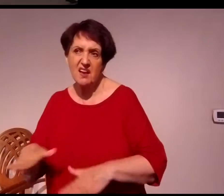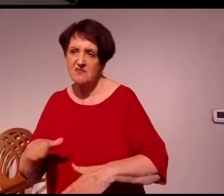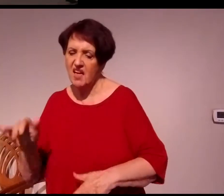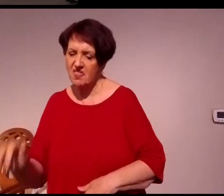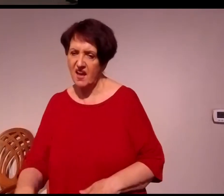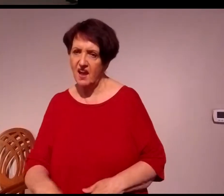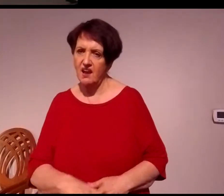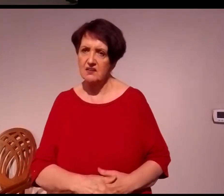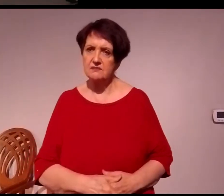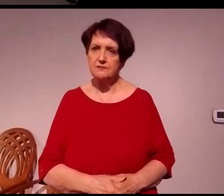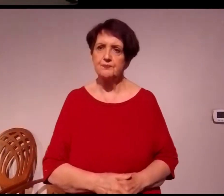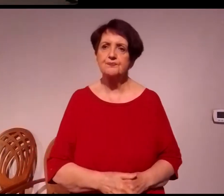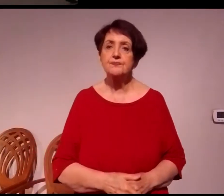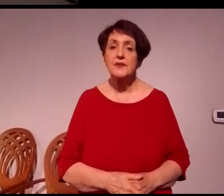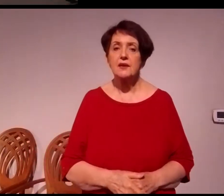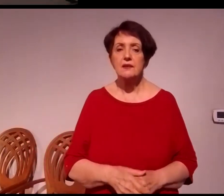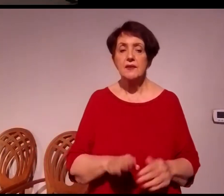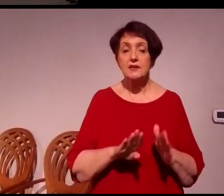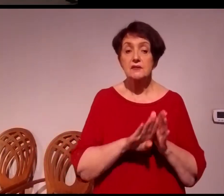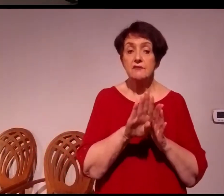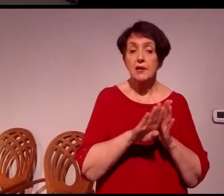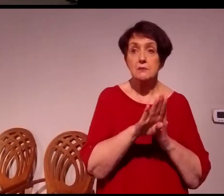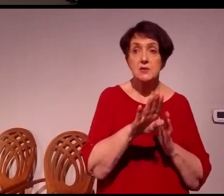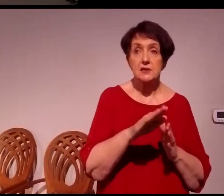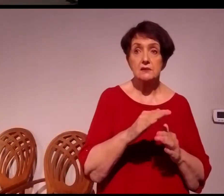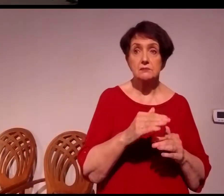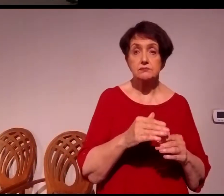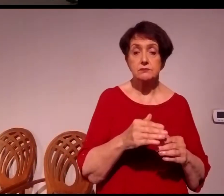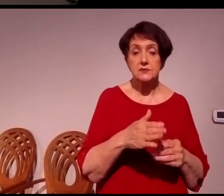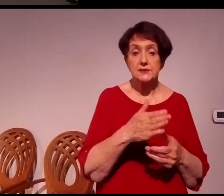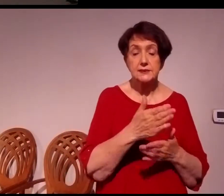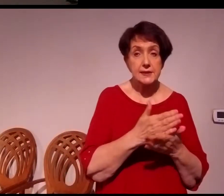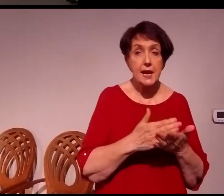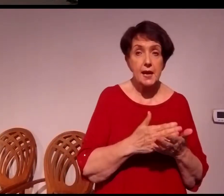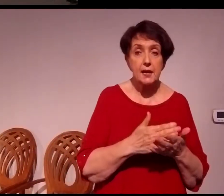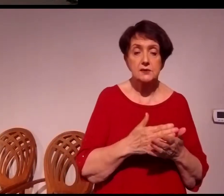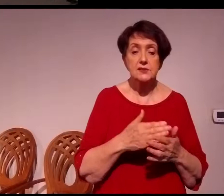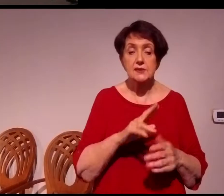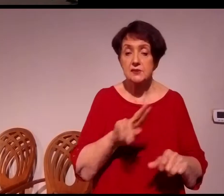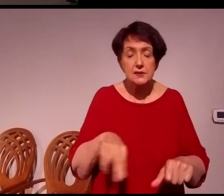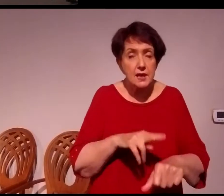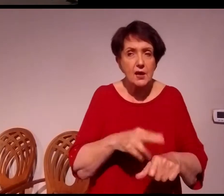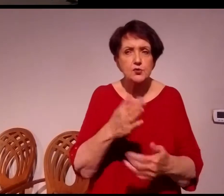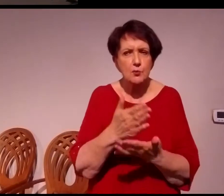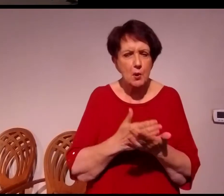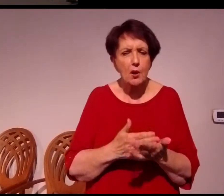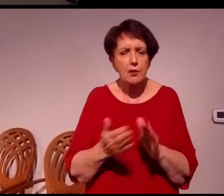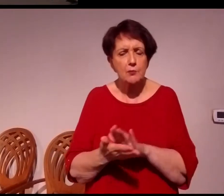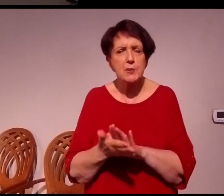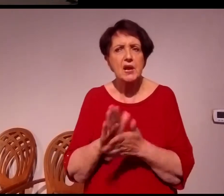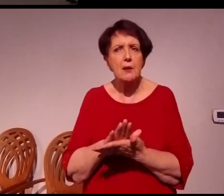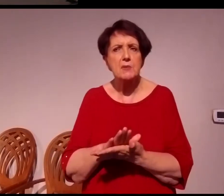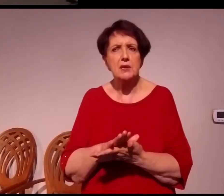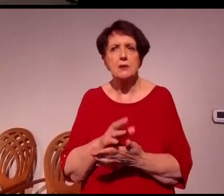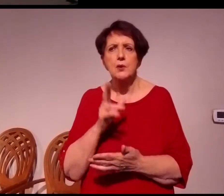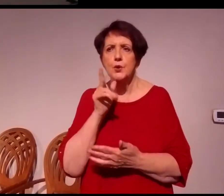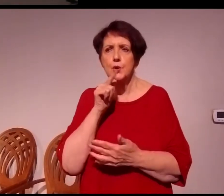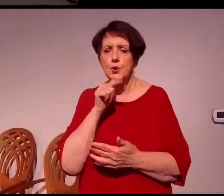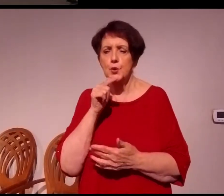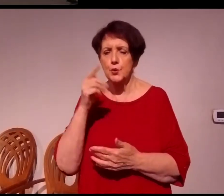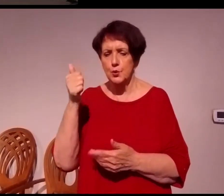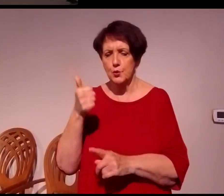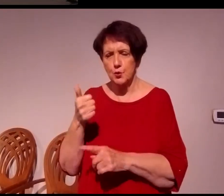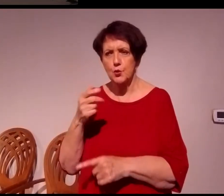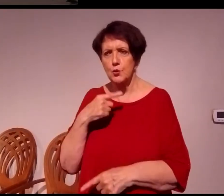This developmental stage, which is a natural part of us becoming all that we can be, of discovering the truth of our